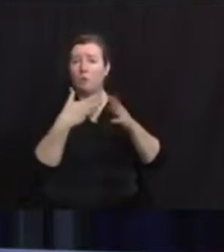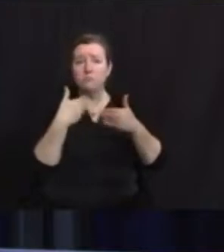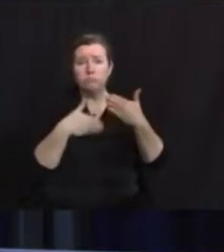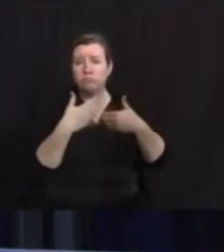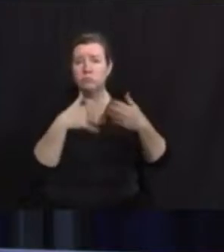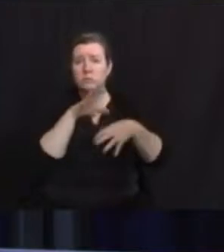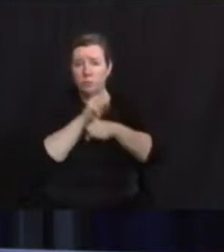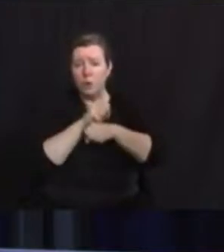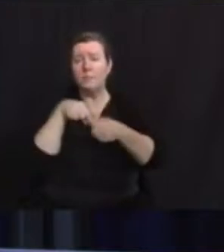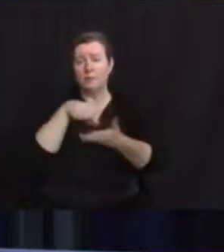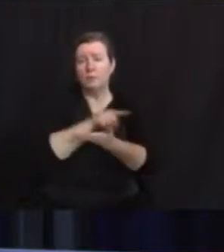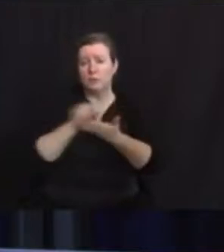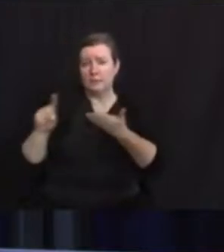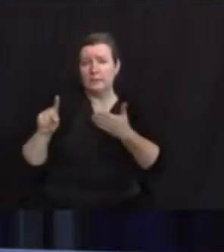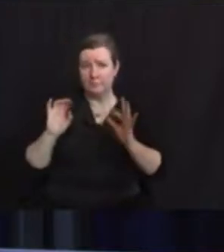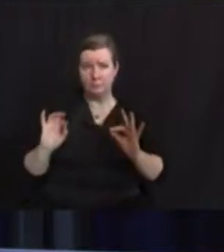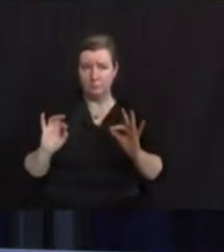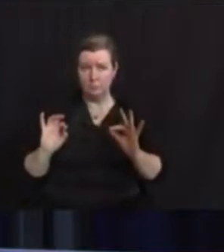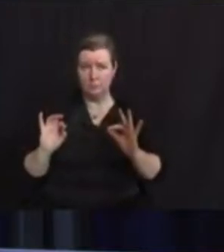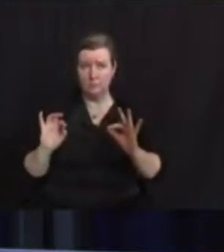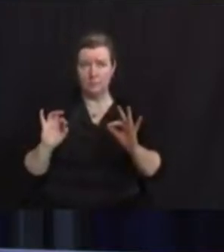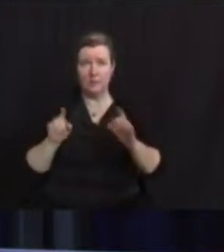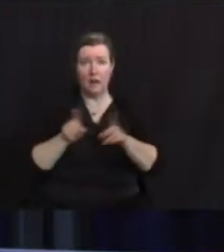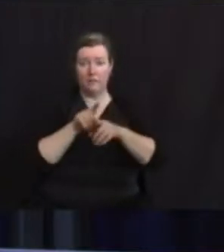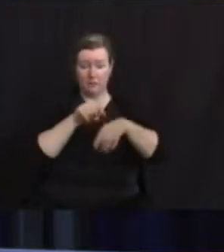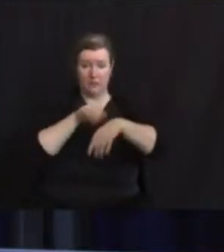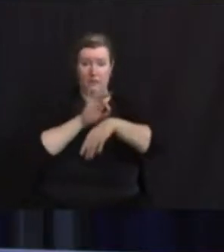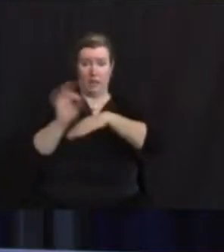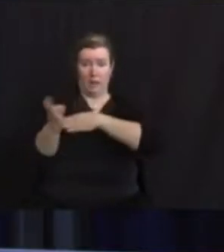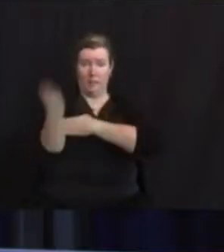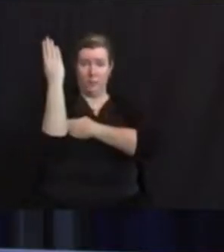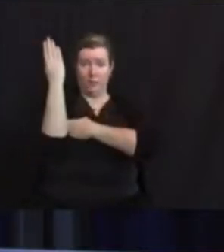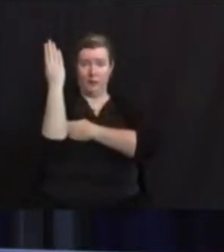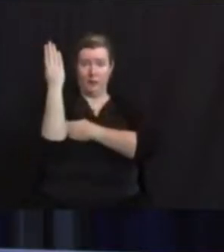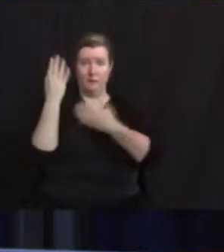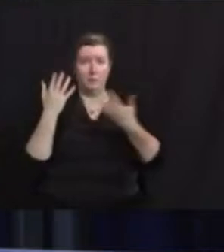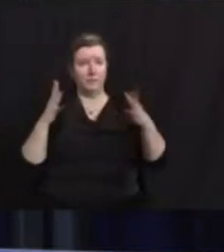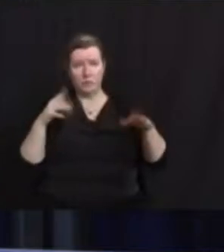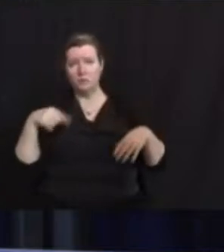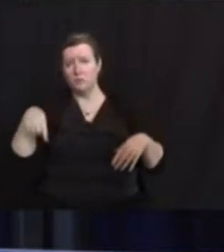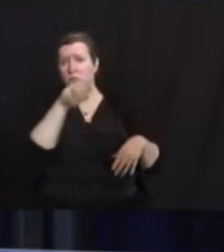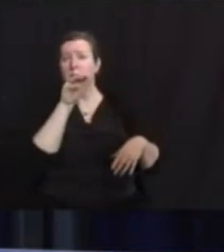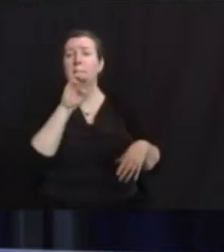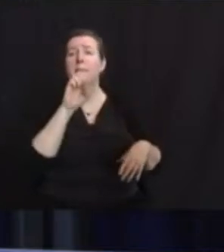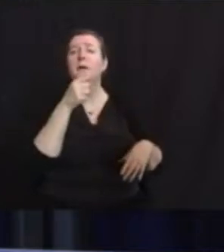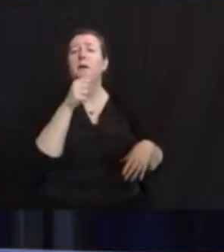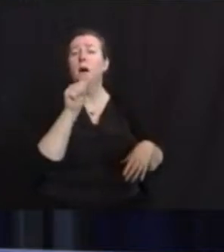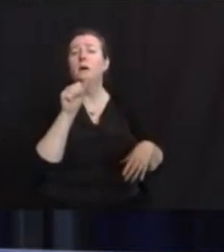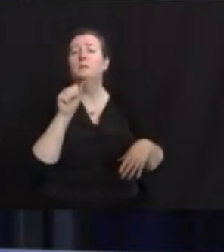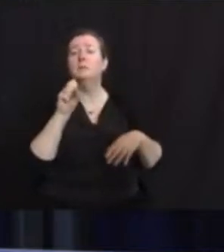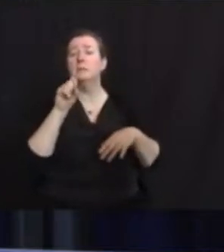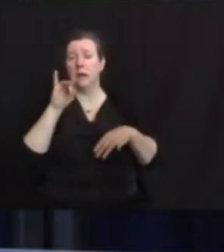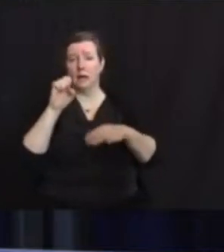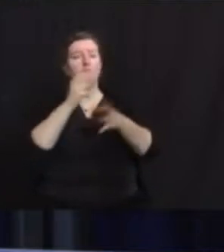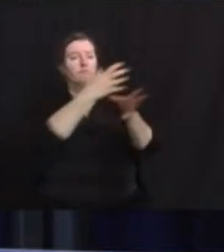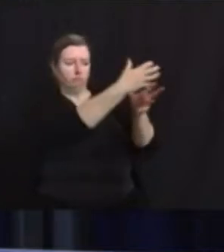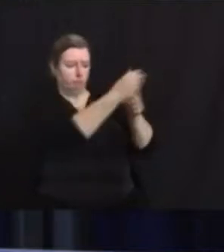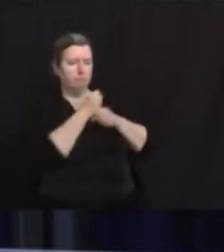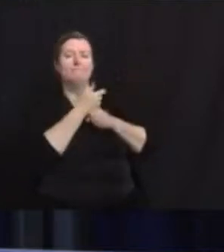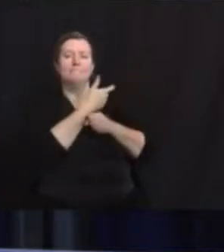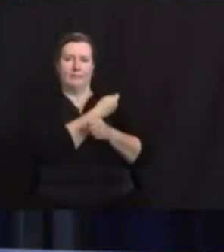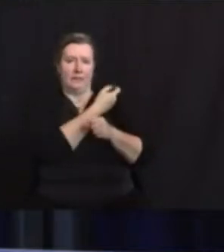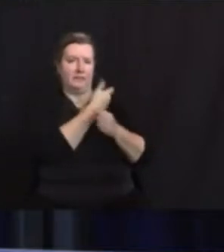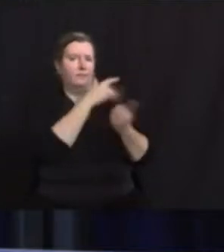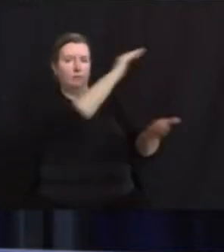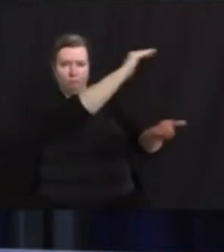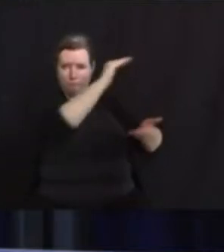all megasites have received their vaccine shipments, and we expect the bulk of our weather-delayed vaccines to arrive today and